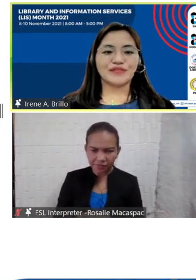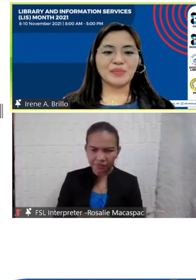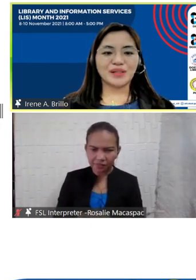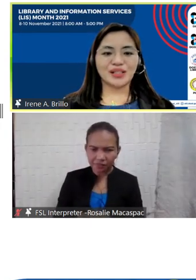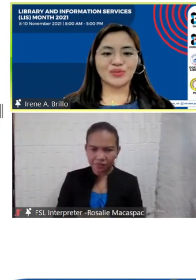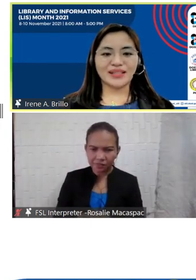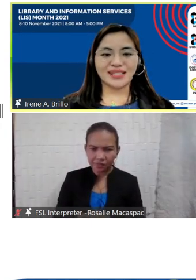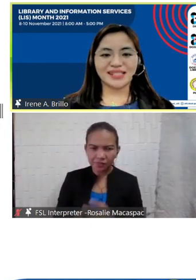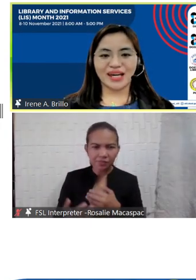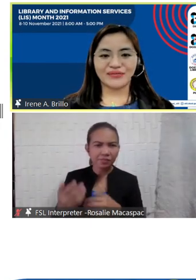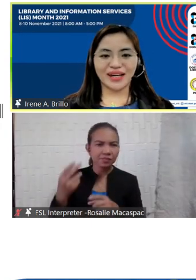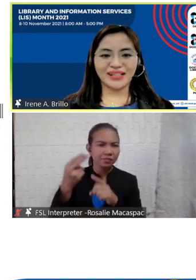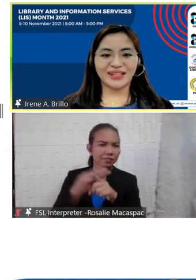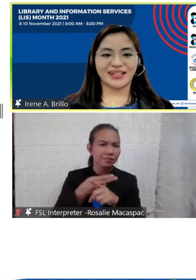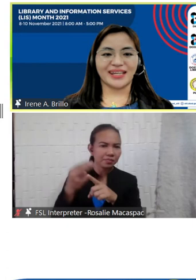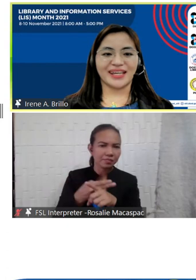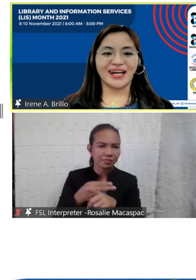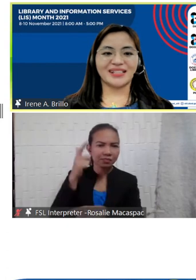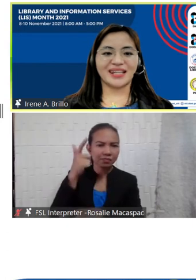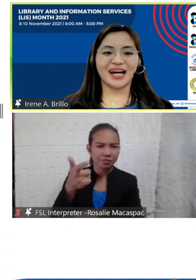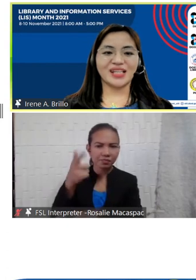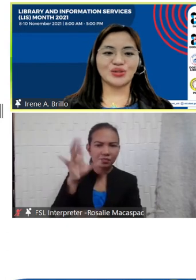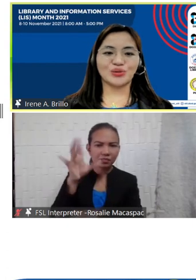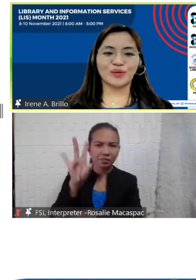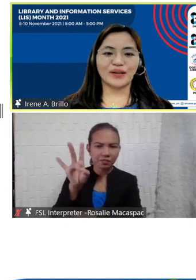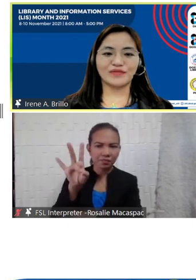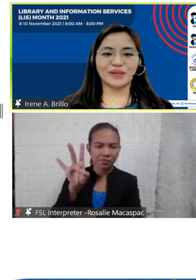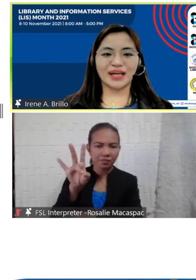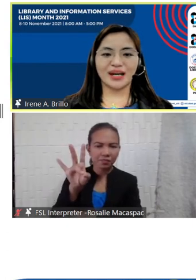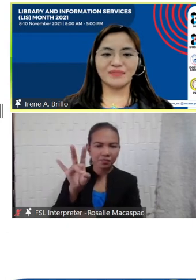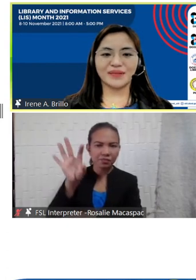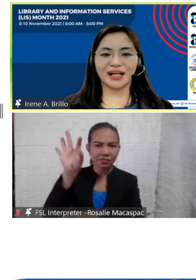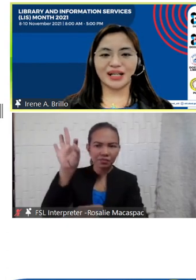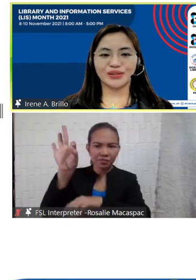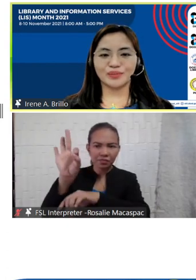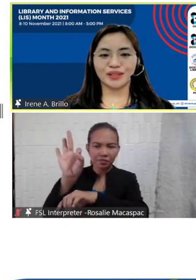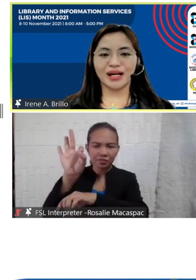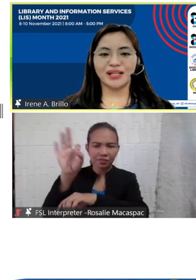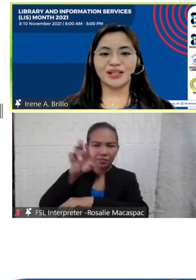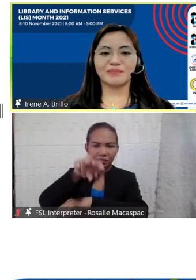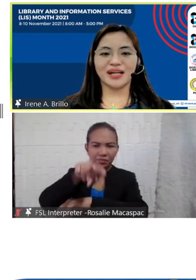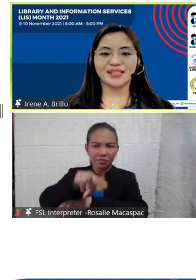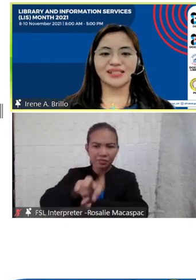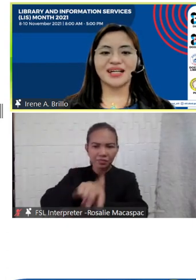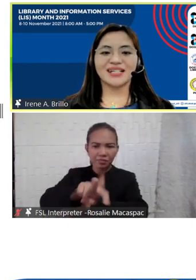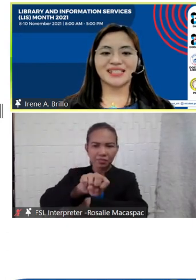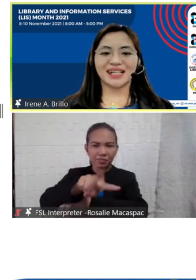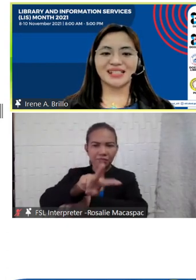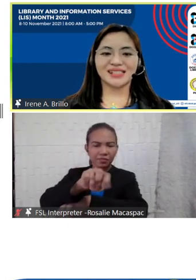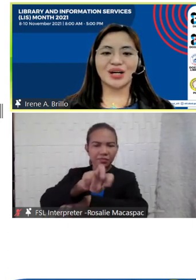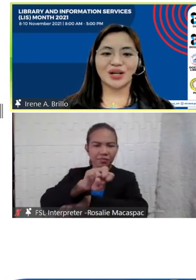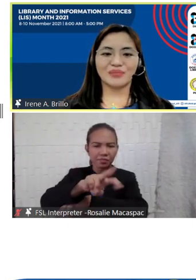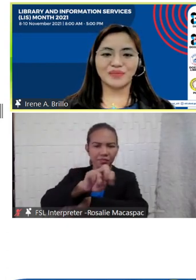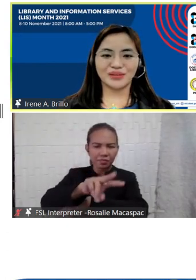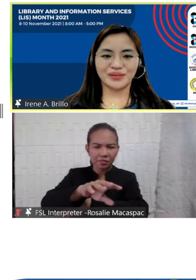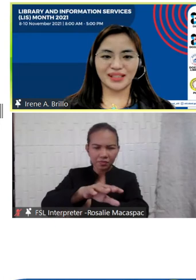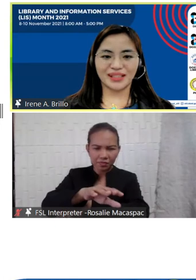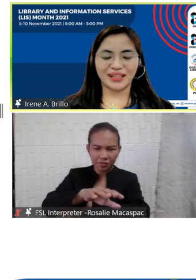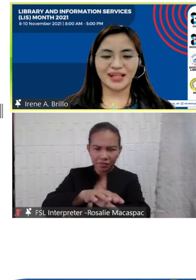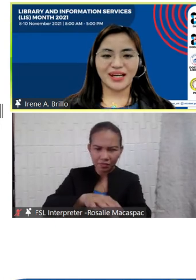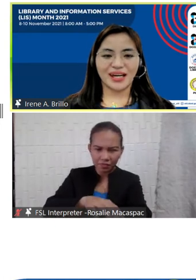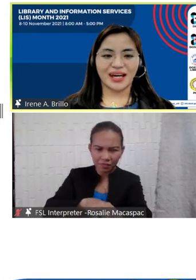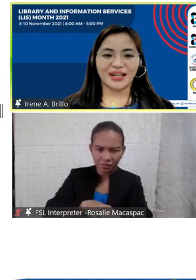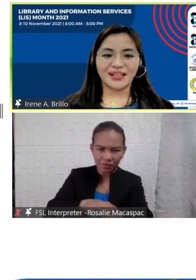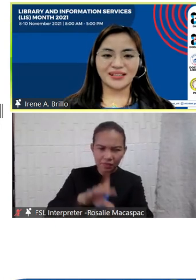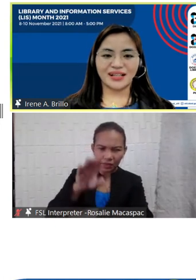By November 27, ayan, 9 to 12 p.m., magkakaroon po tayo ng Best CES